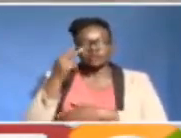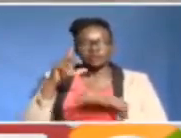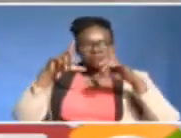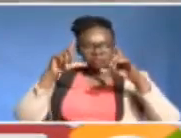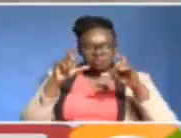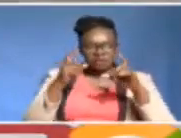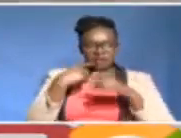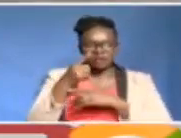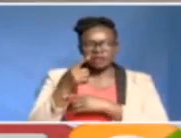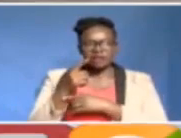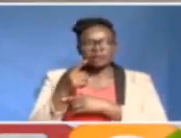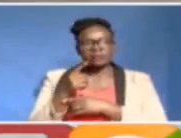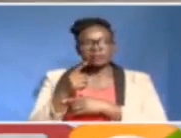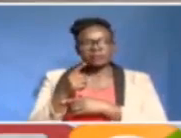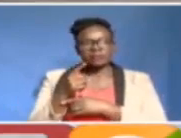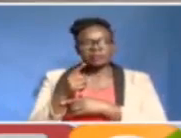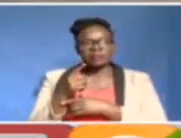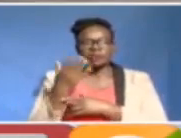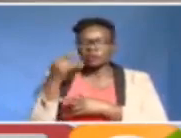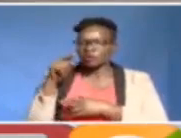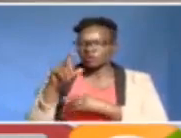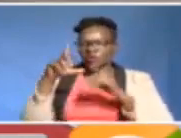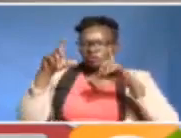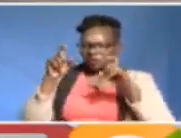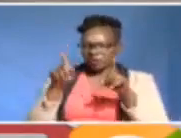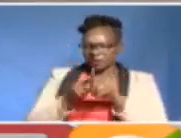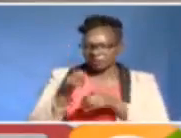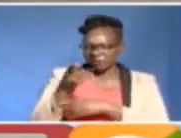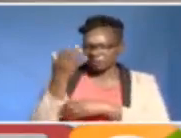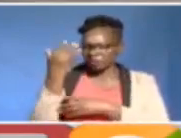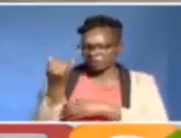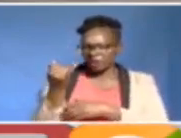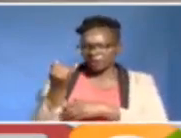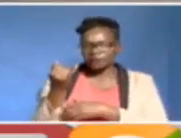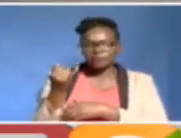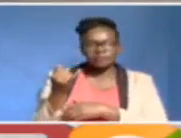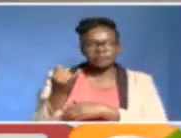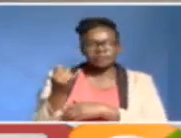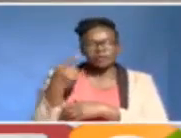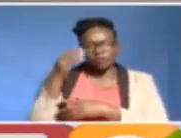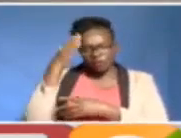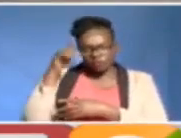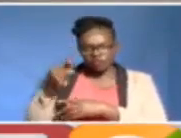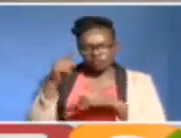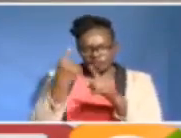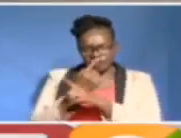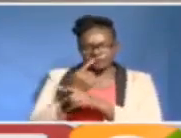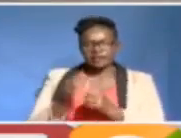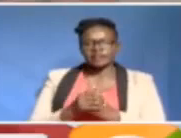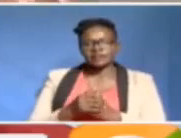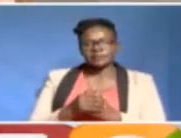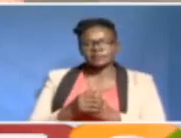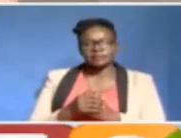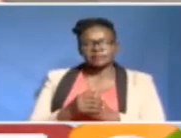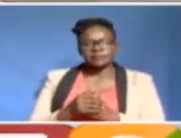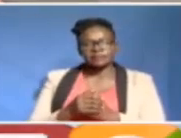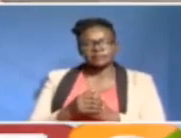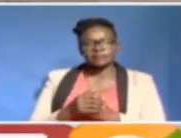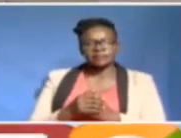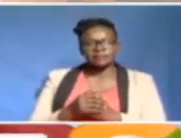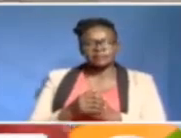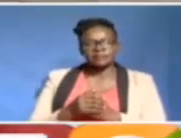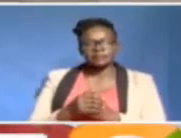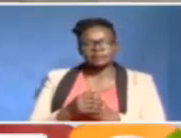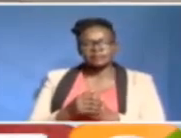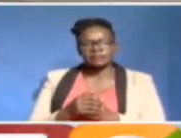Bridget, why are you being pictured like this? And we know you like this. We know you. Forget about my success, don't make it to social media.